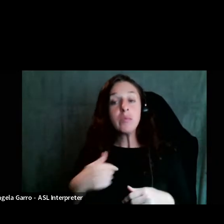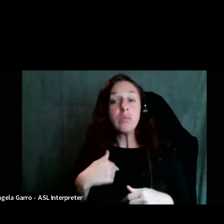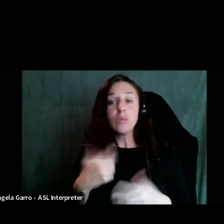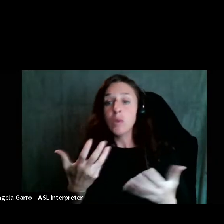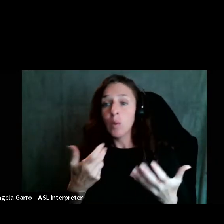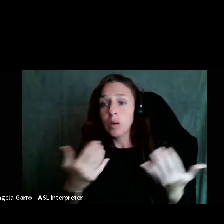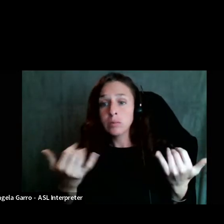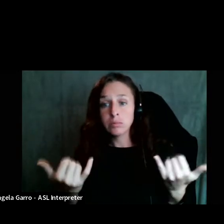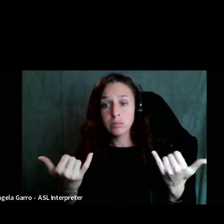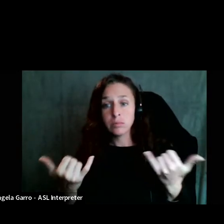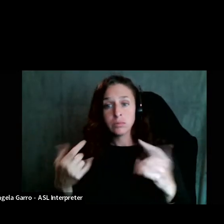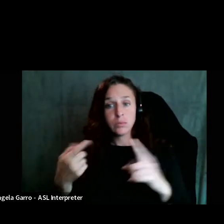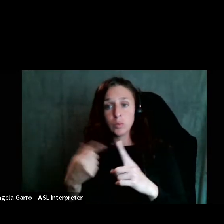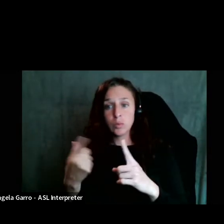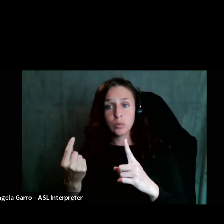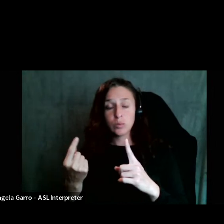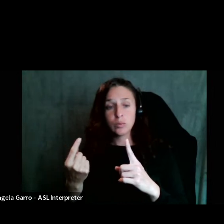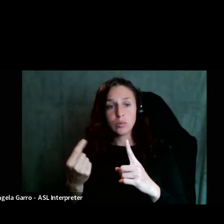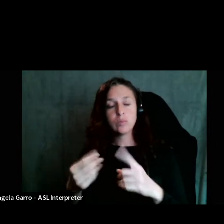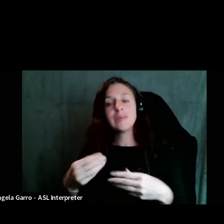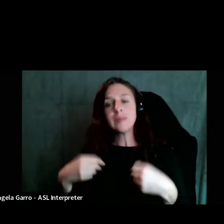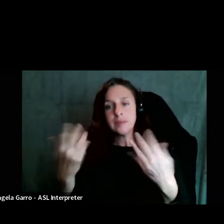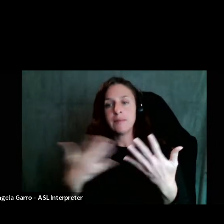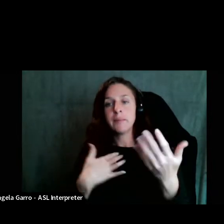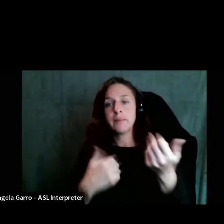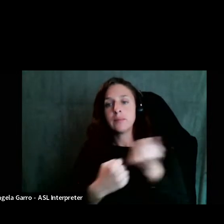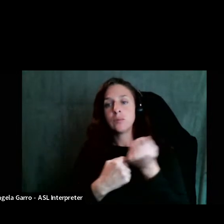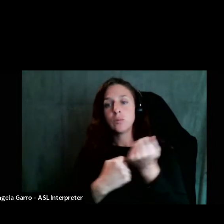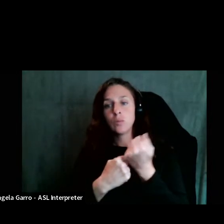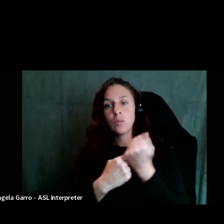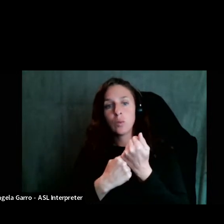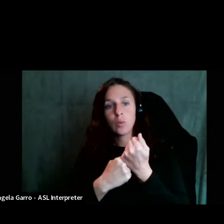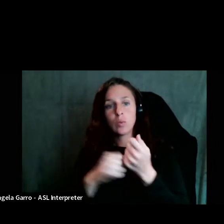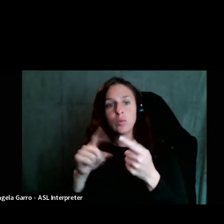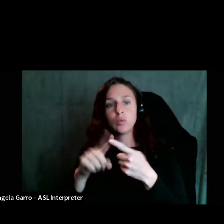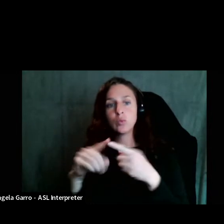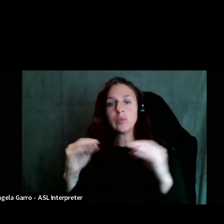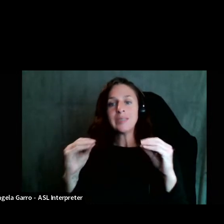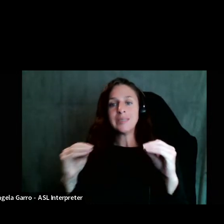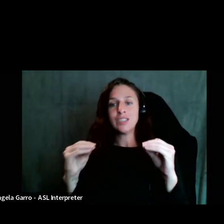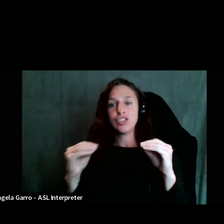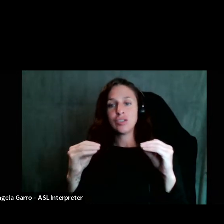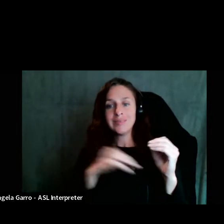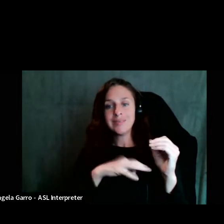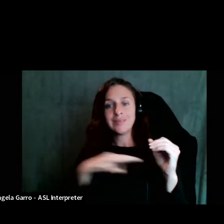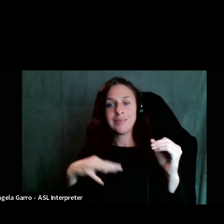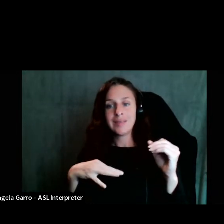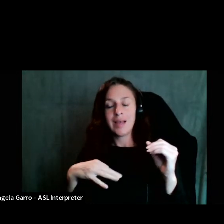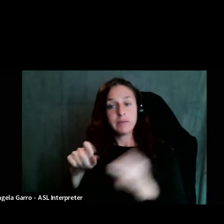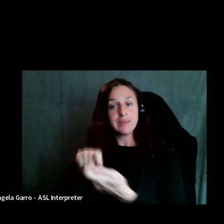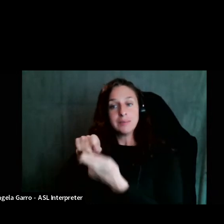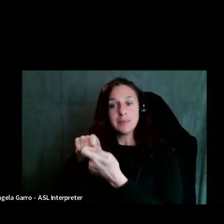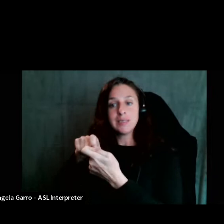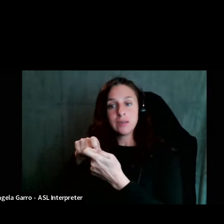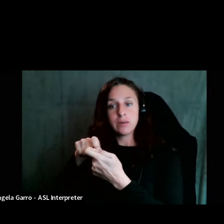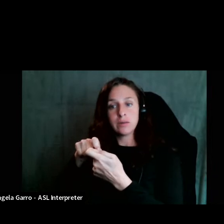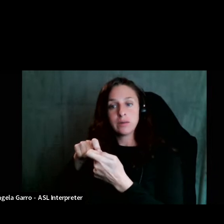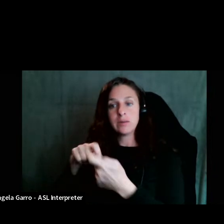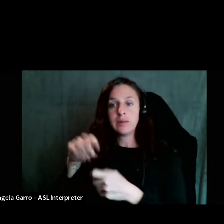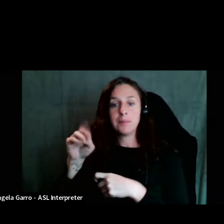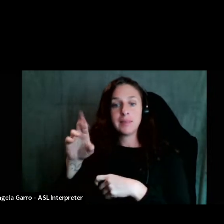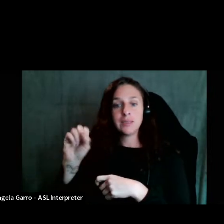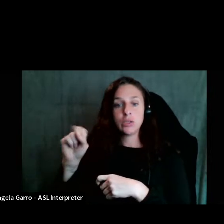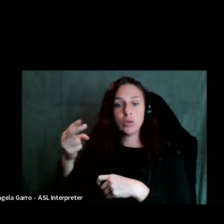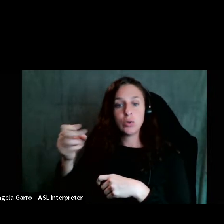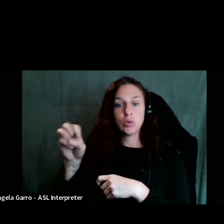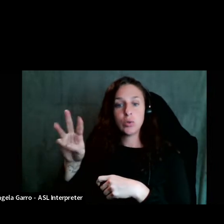at this point is to give my support to the teaching staff, and in particular, Ms. Showman, who